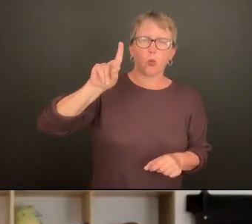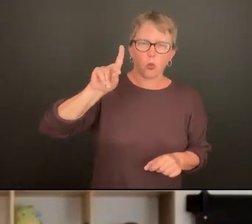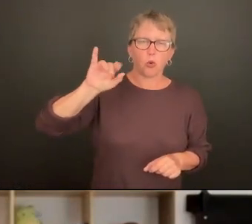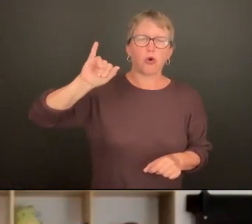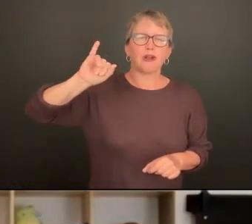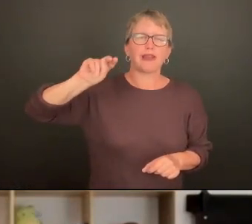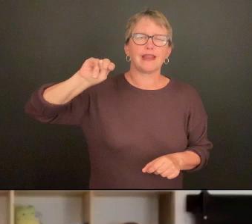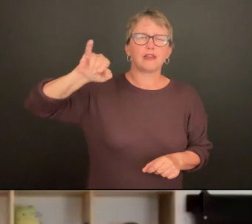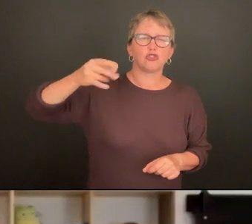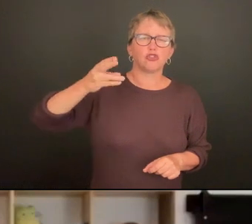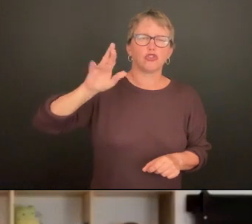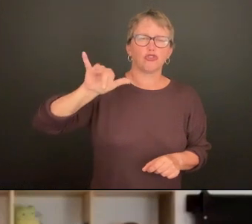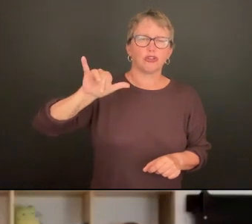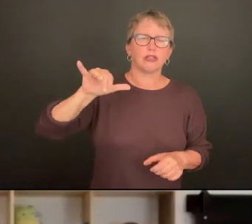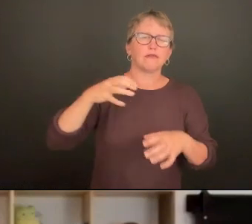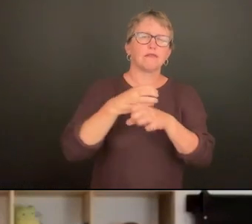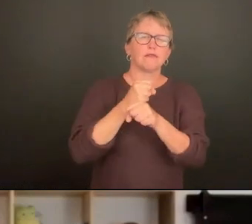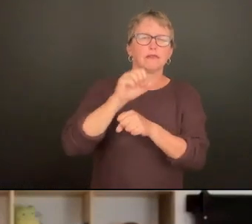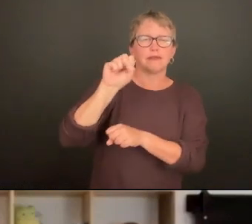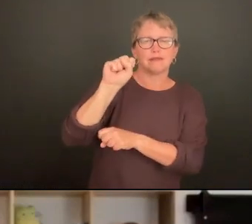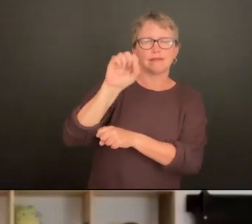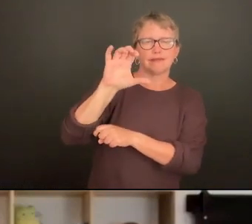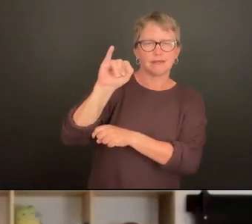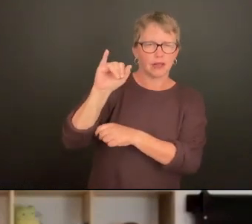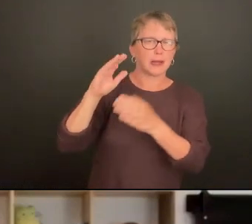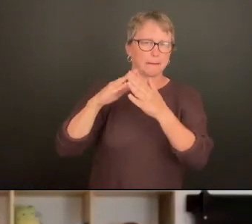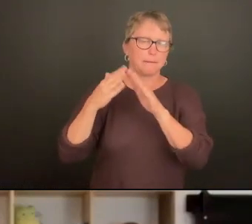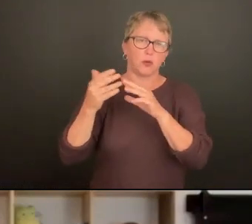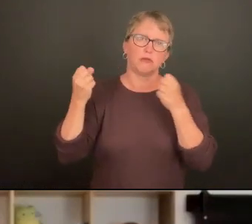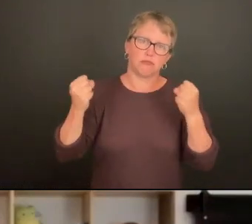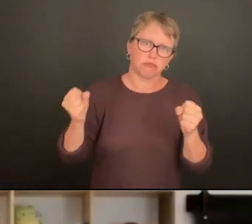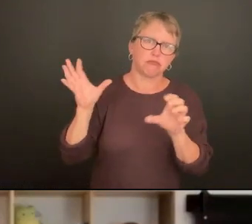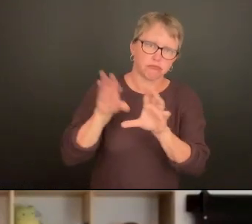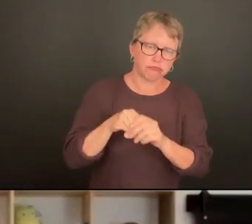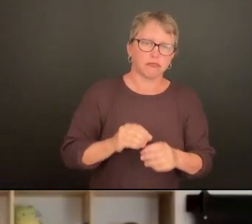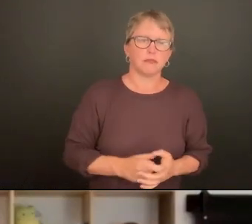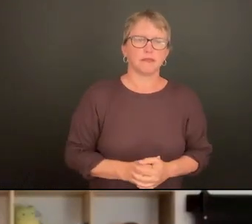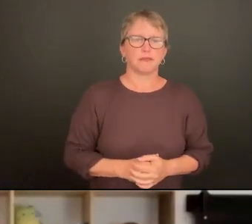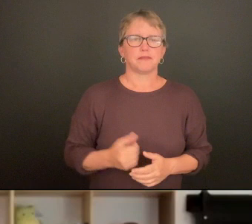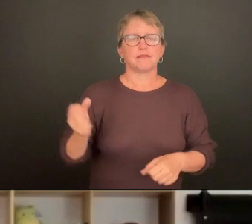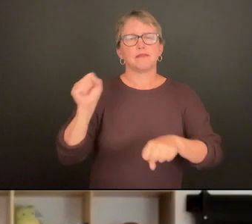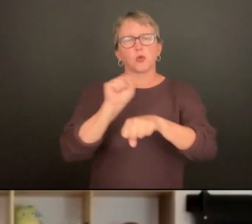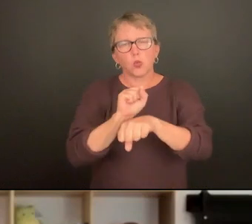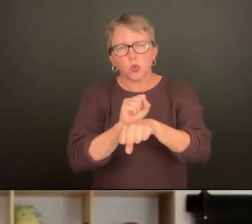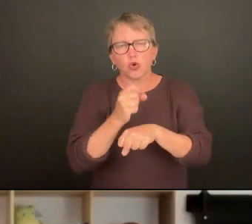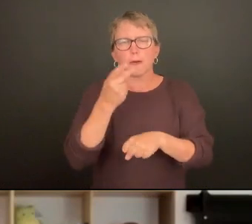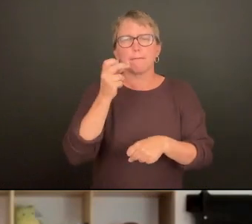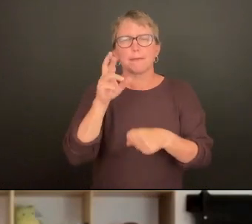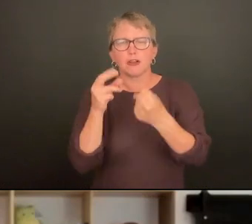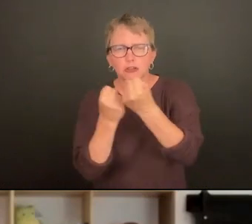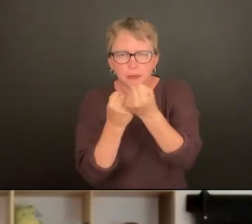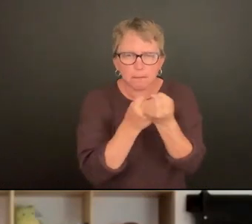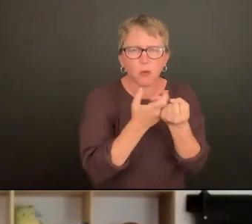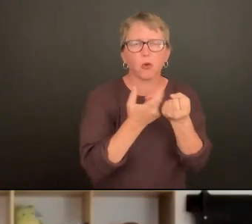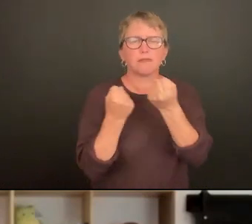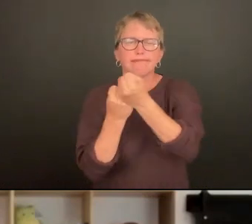that movie Murder Ball, he's an active SCI community. He continues